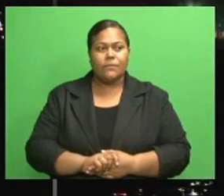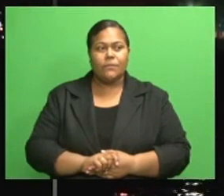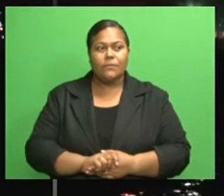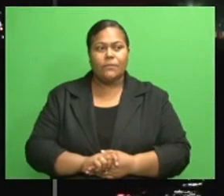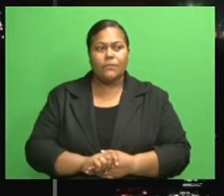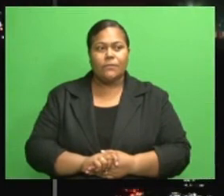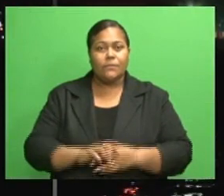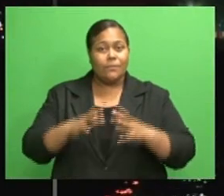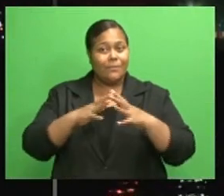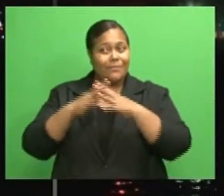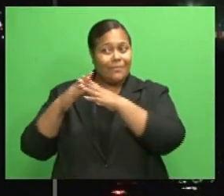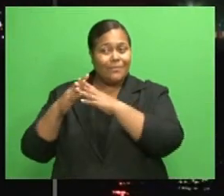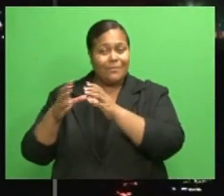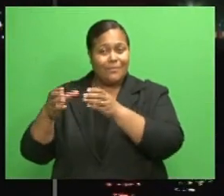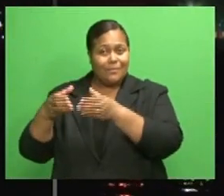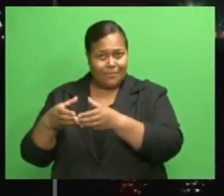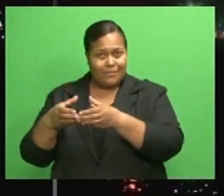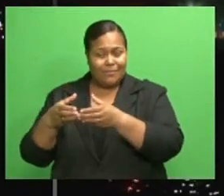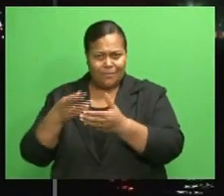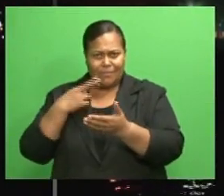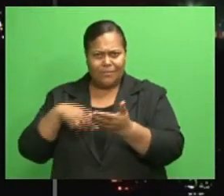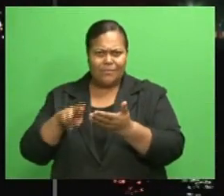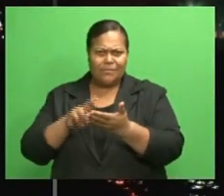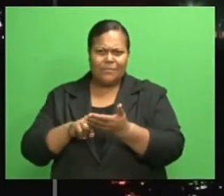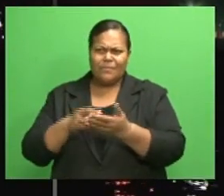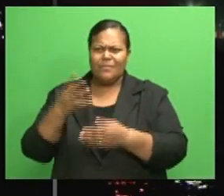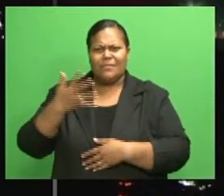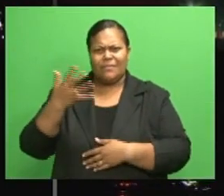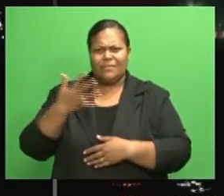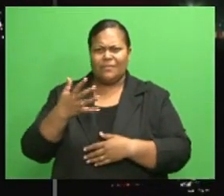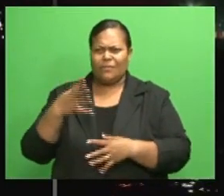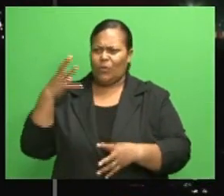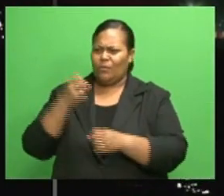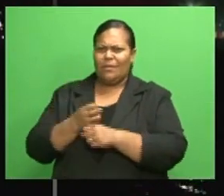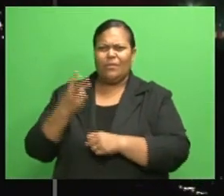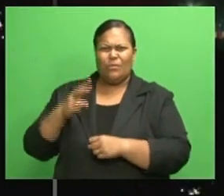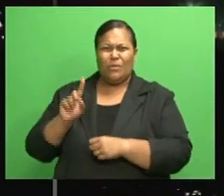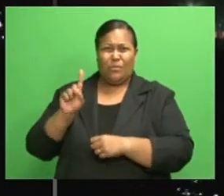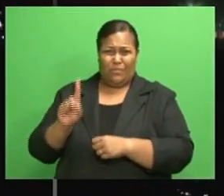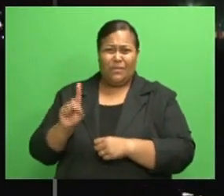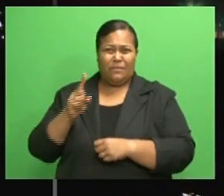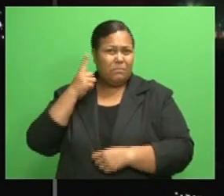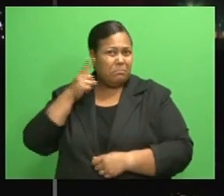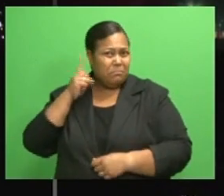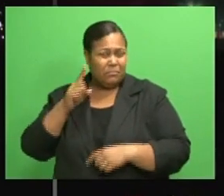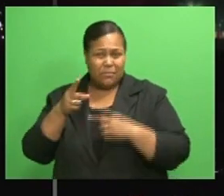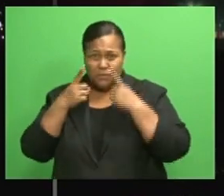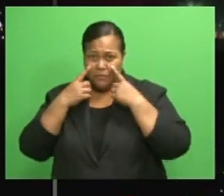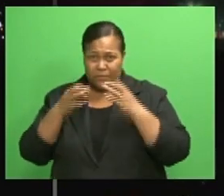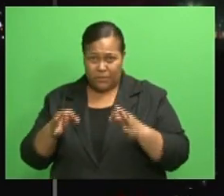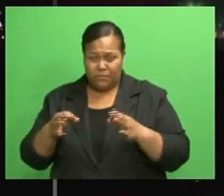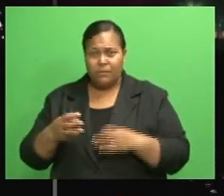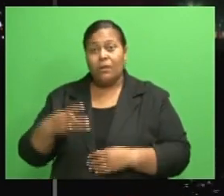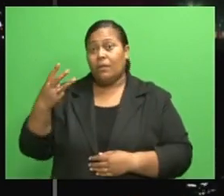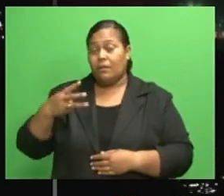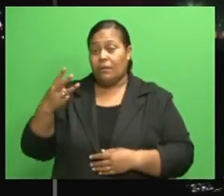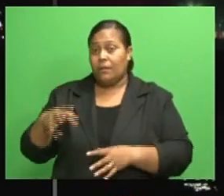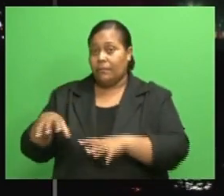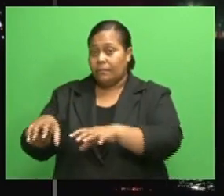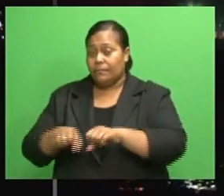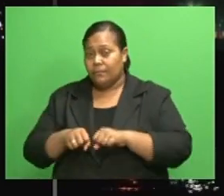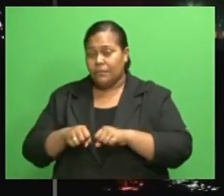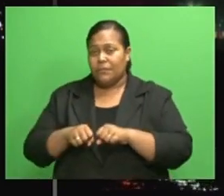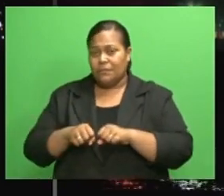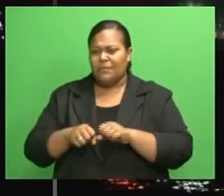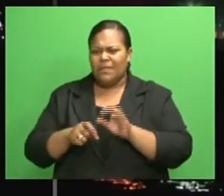The Western Division recorded 15 of the overall 21 arrests made for breach of curfew. 13 arrests were made at the Lovo